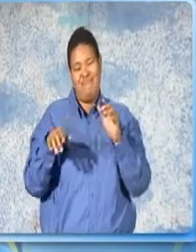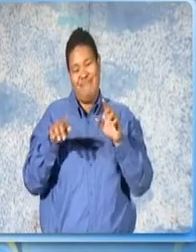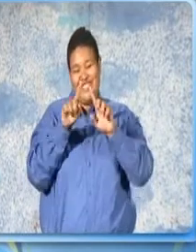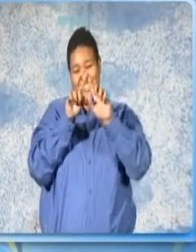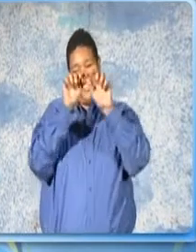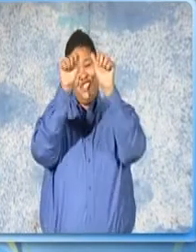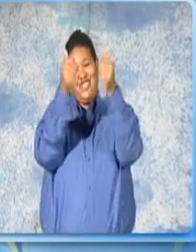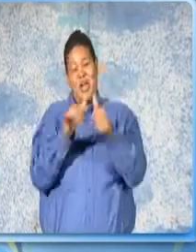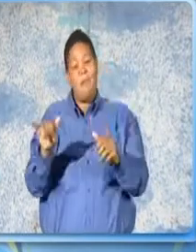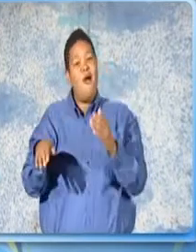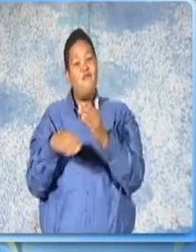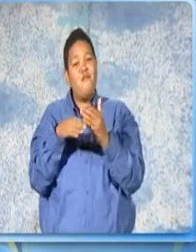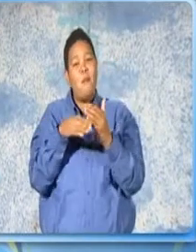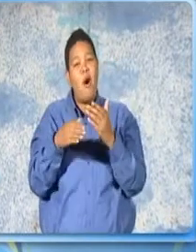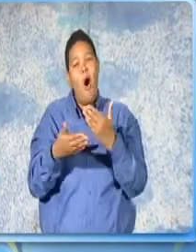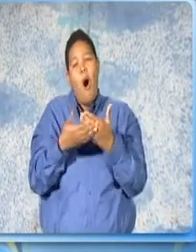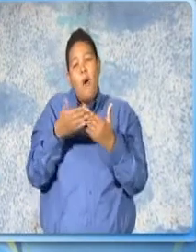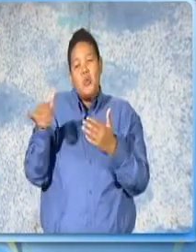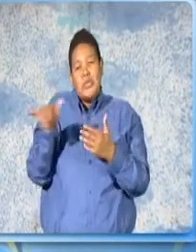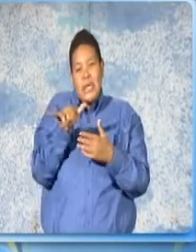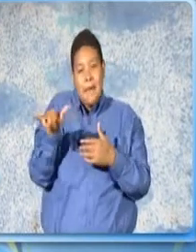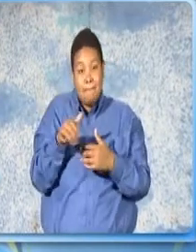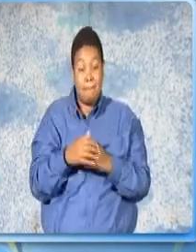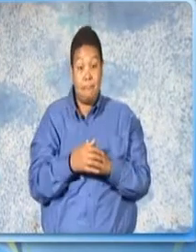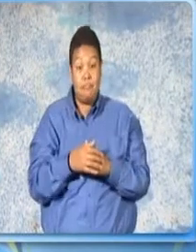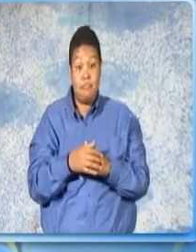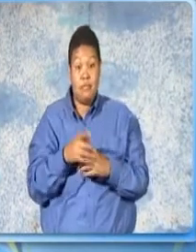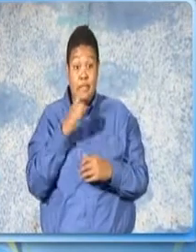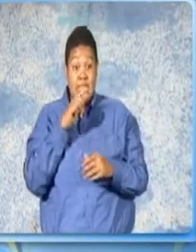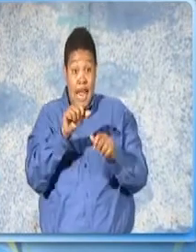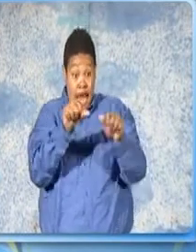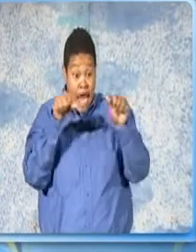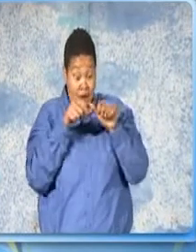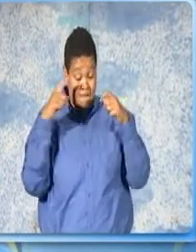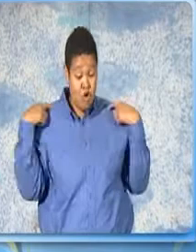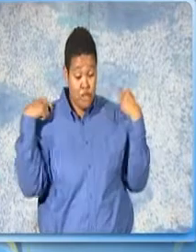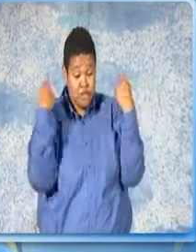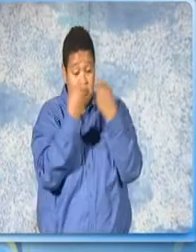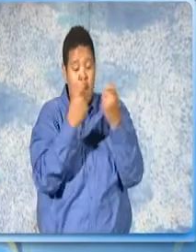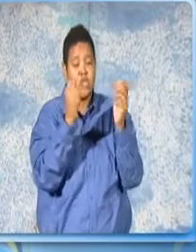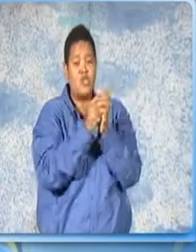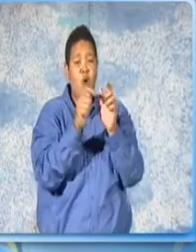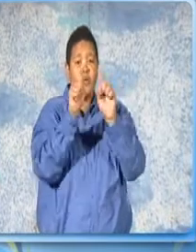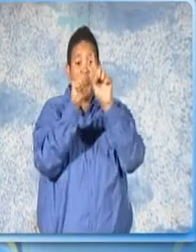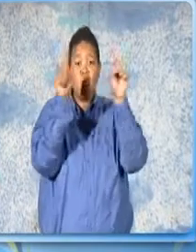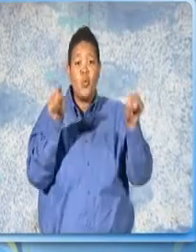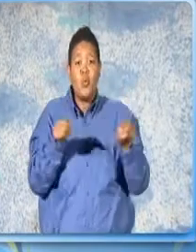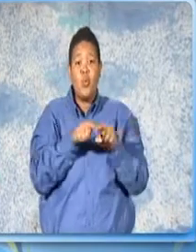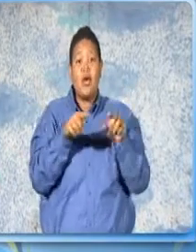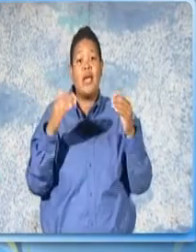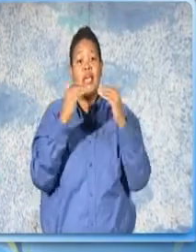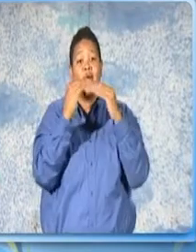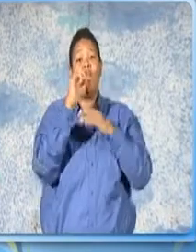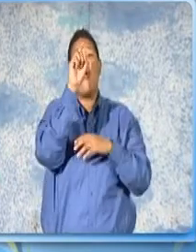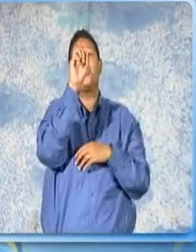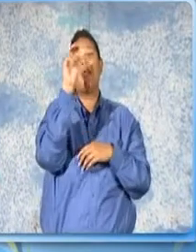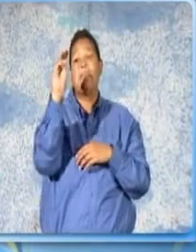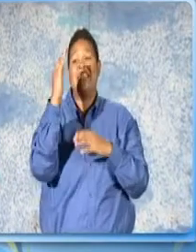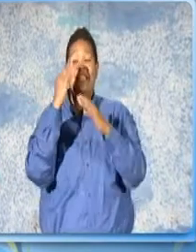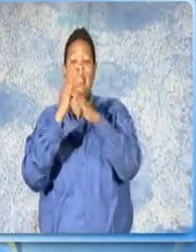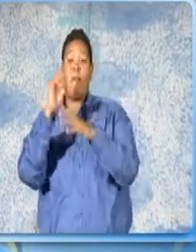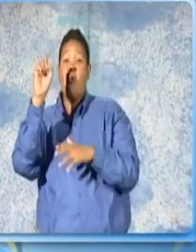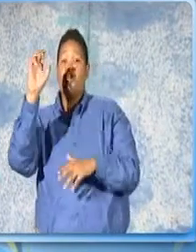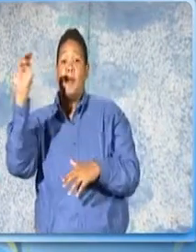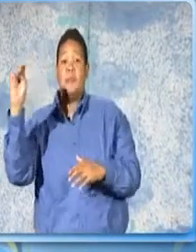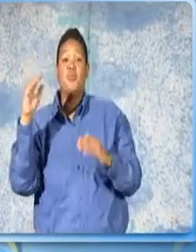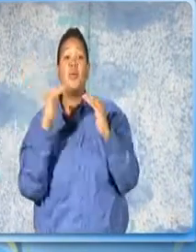field. Therefore, the area of the Spanish Town Square would be 100 meters times 100 meters,